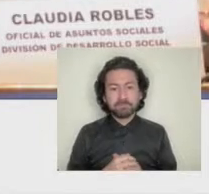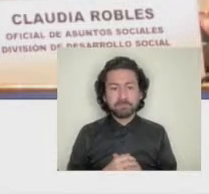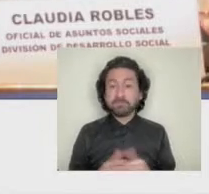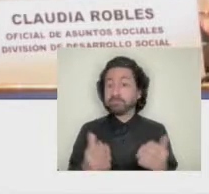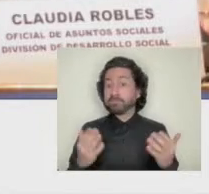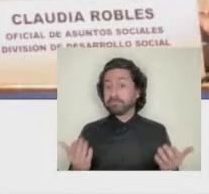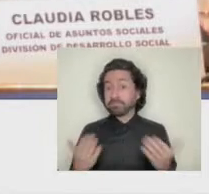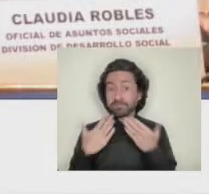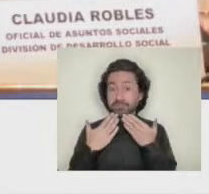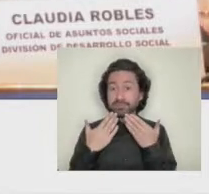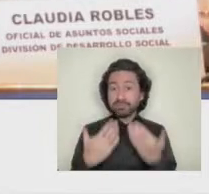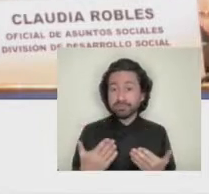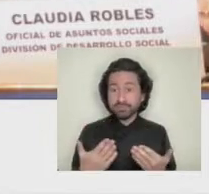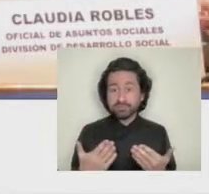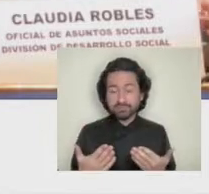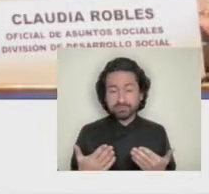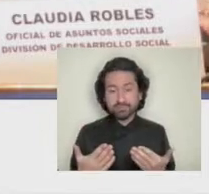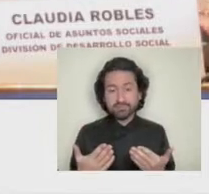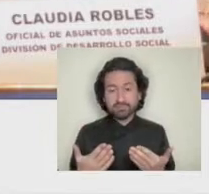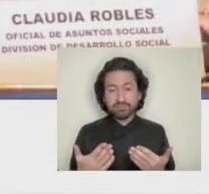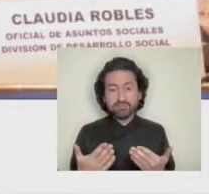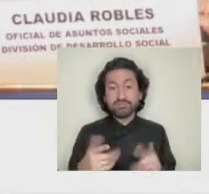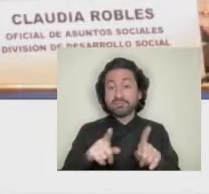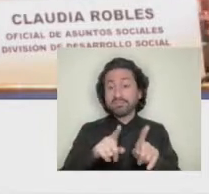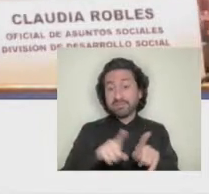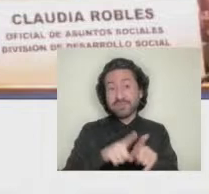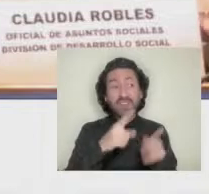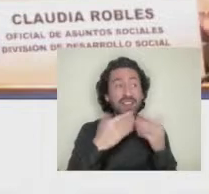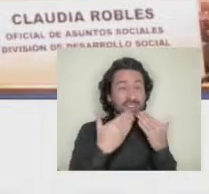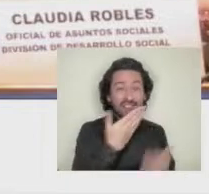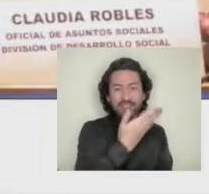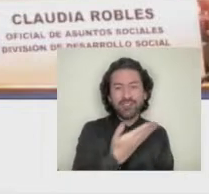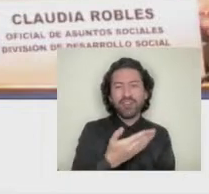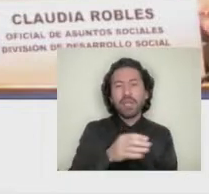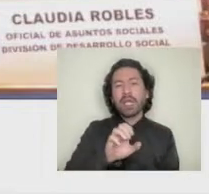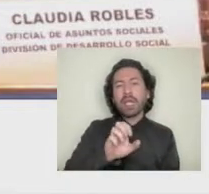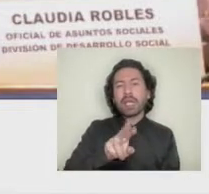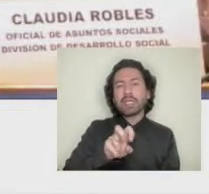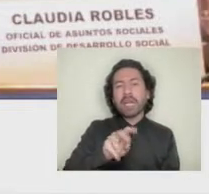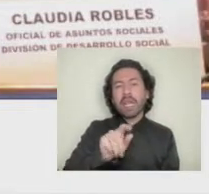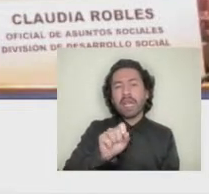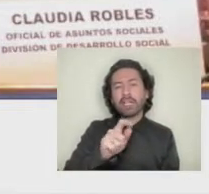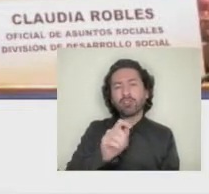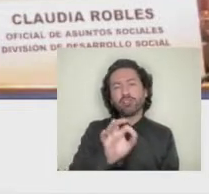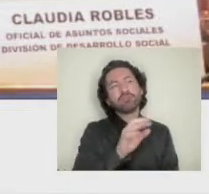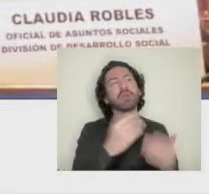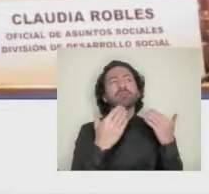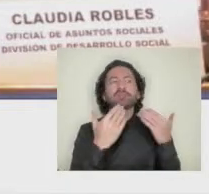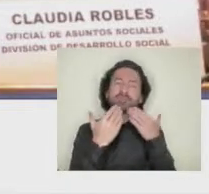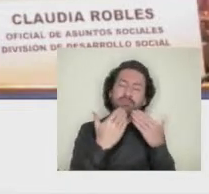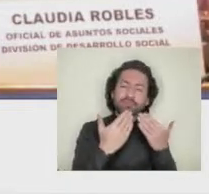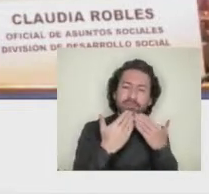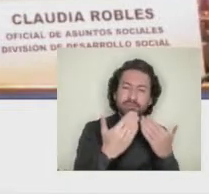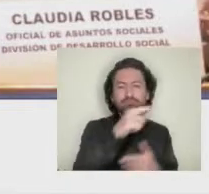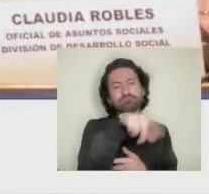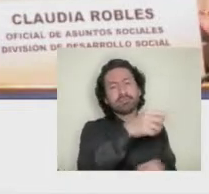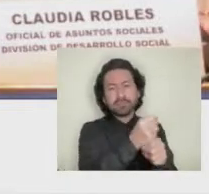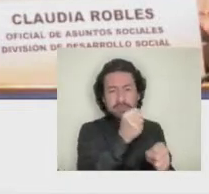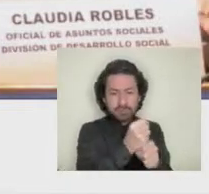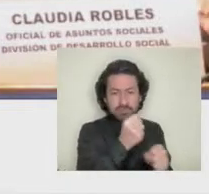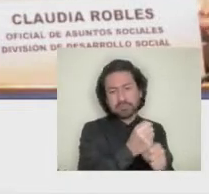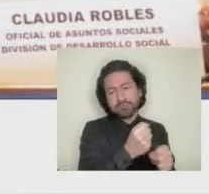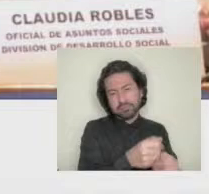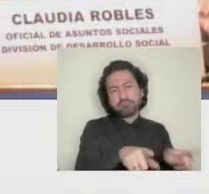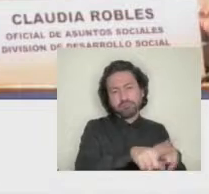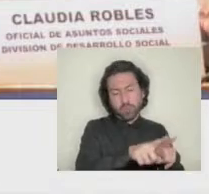And as in social protection, as Alberto Arenas always says, thank you very much, and thank you for